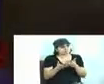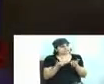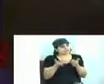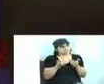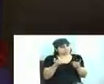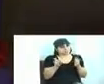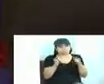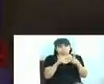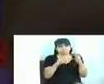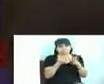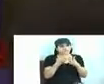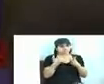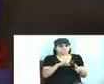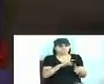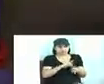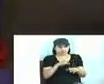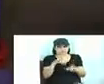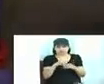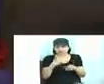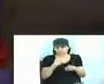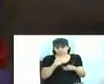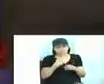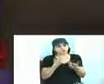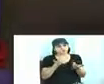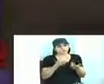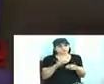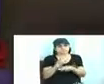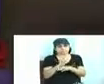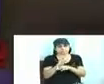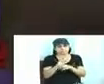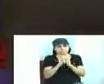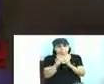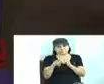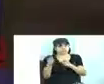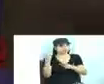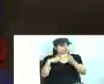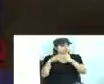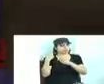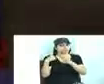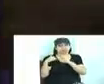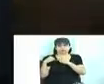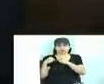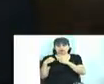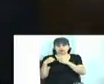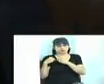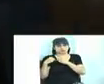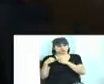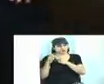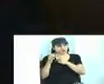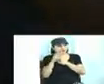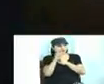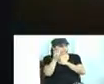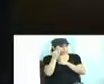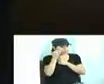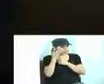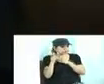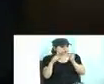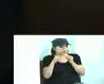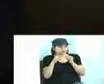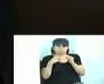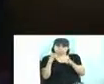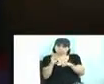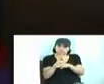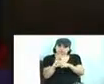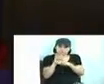including myself, to get preoccupied with all those things. And so there was a time way back when, I don't know, 20 years ago, who knows when, but I was a business consultant at the time. And